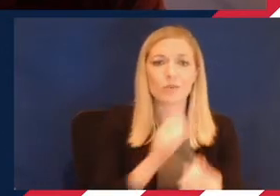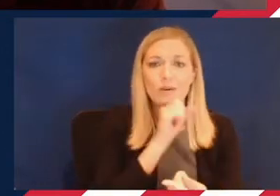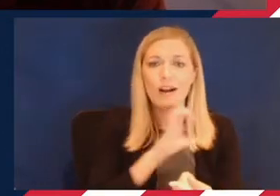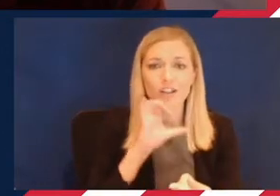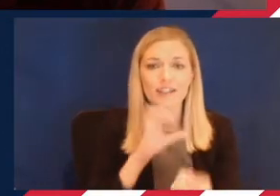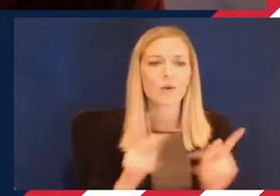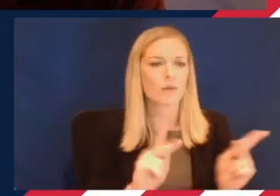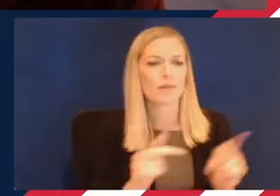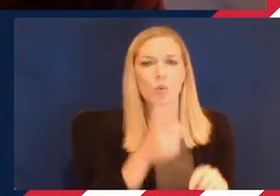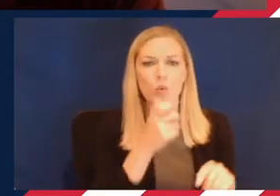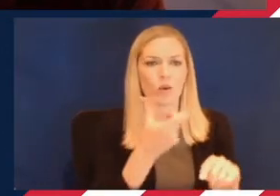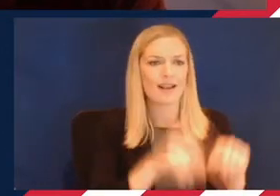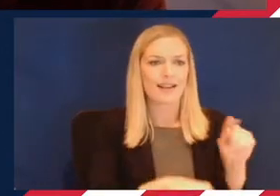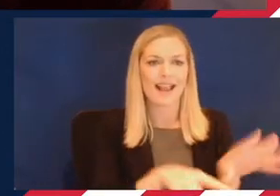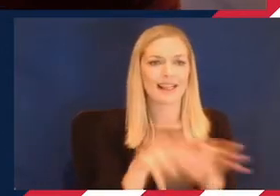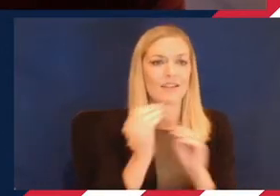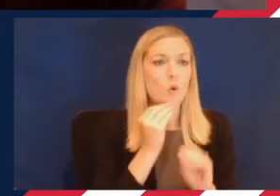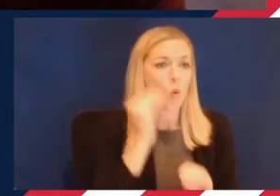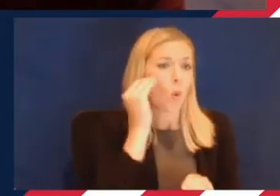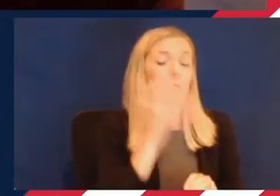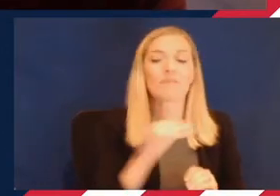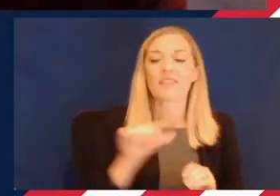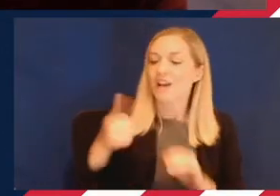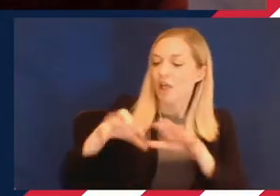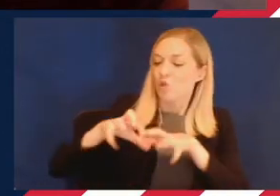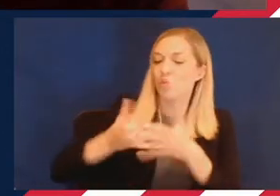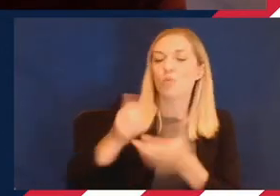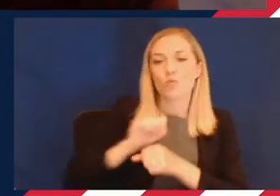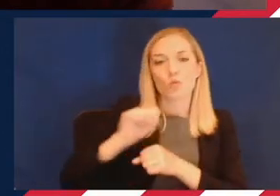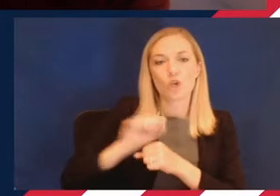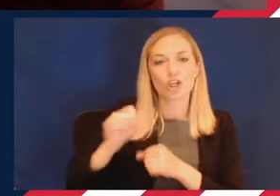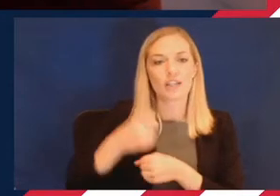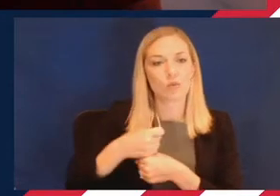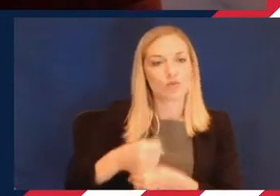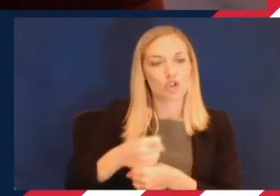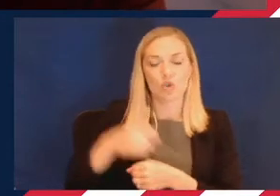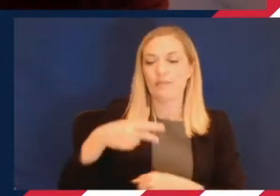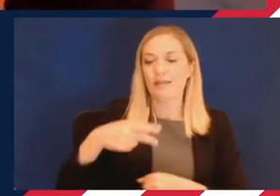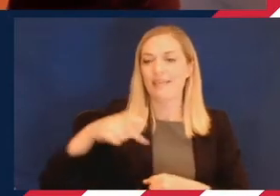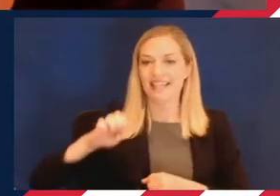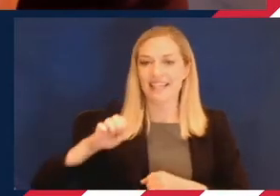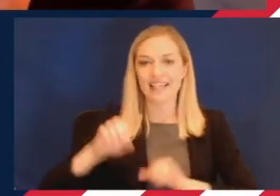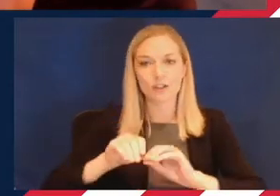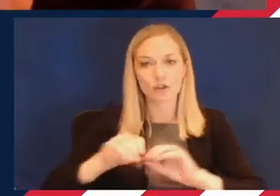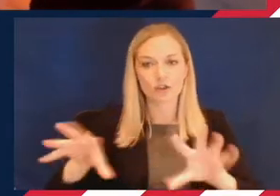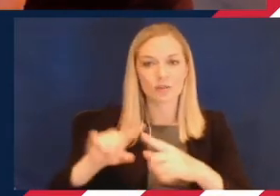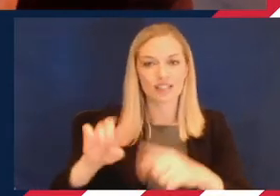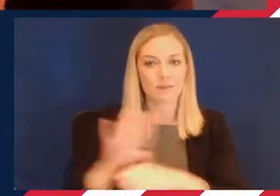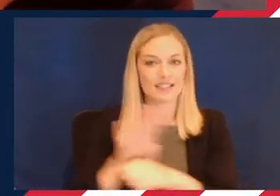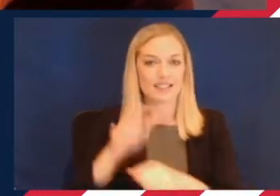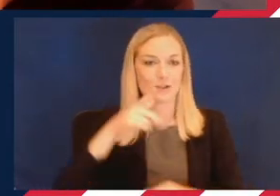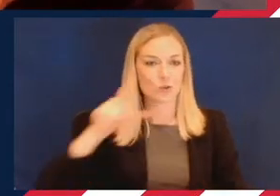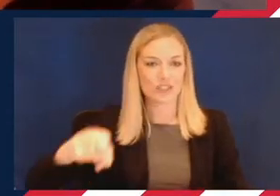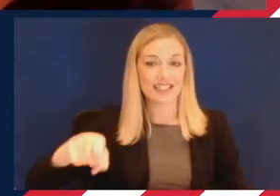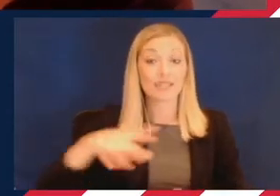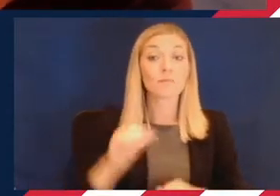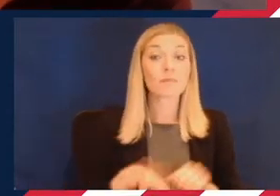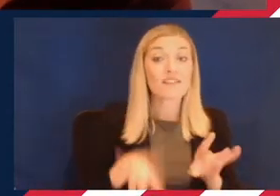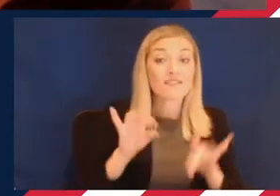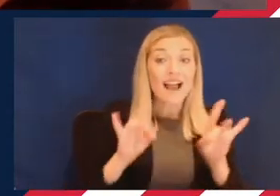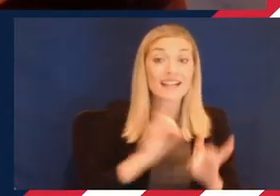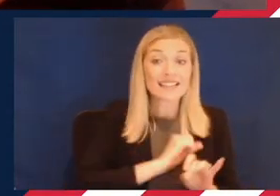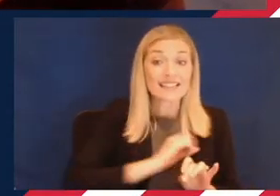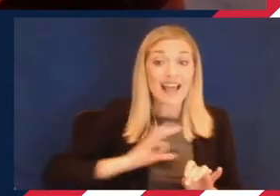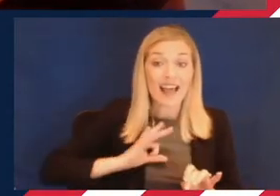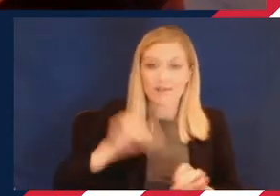are working to produce PPE that gets distributed to businesses in need. And finding staff has not been easy